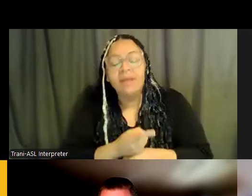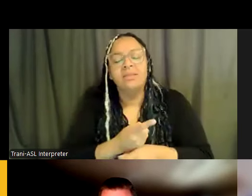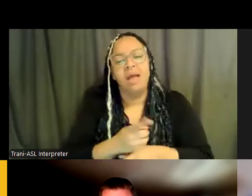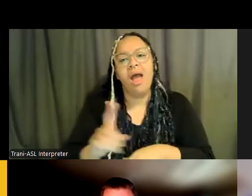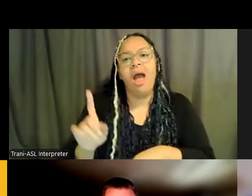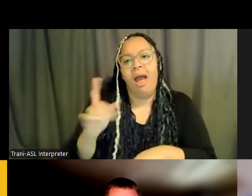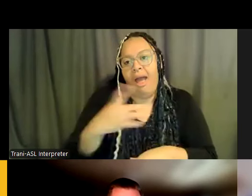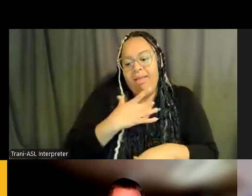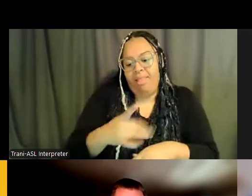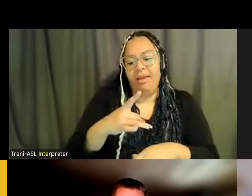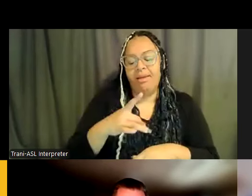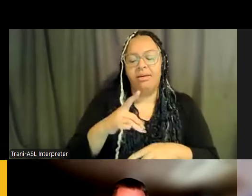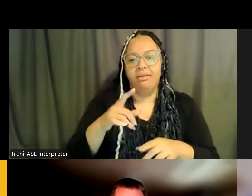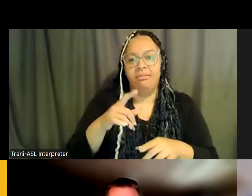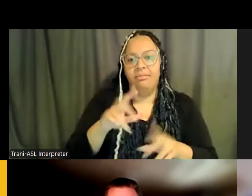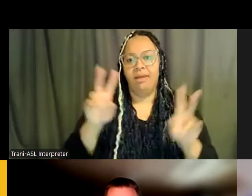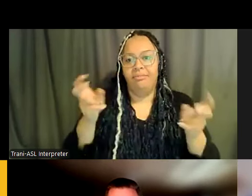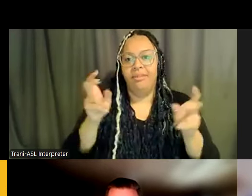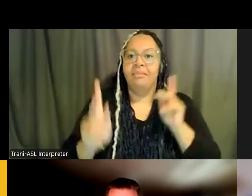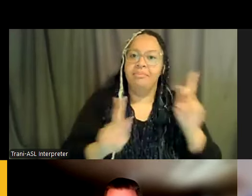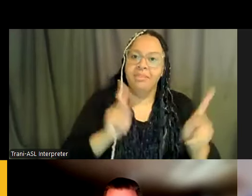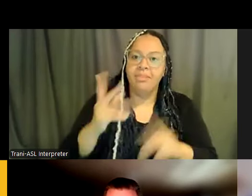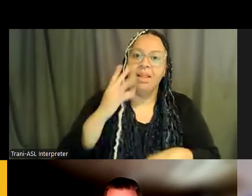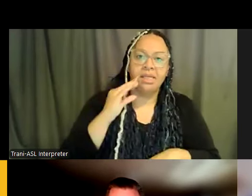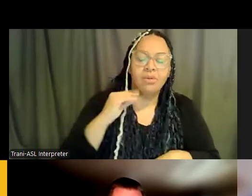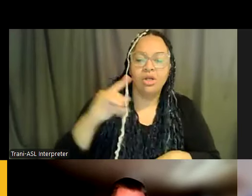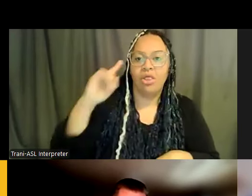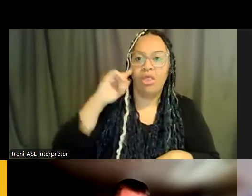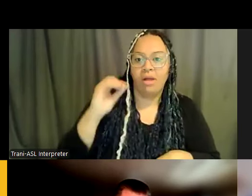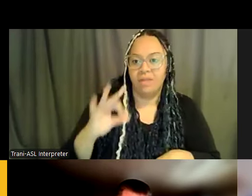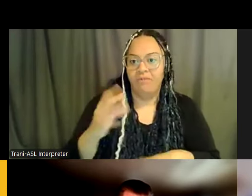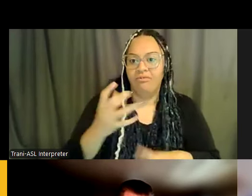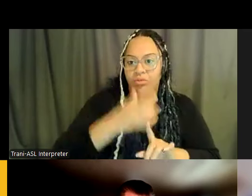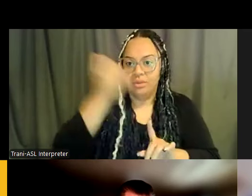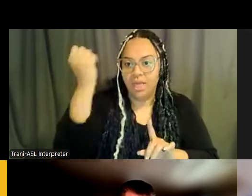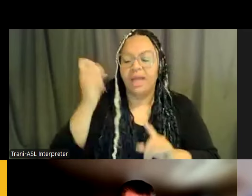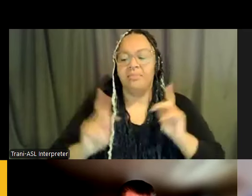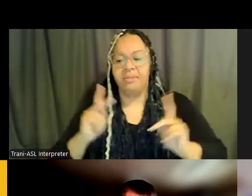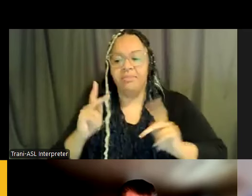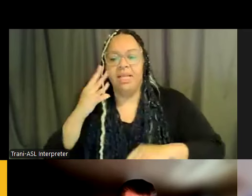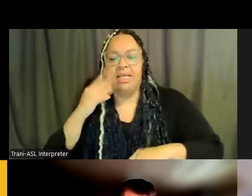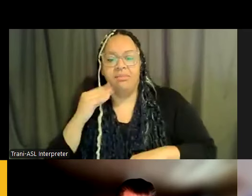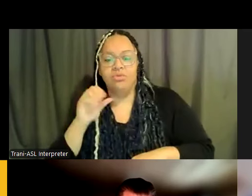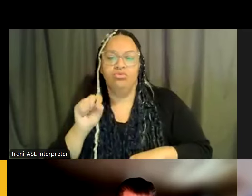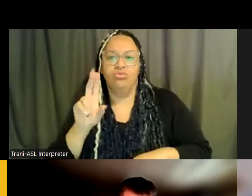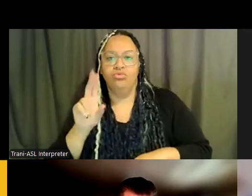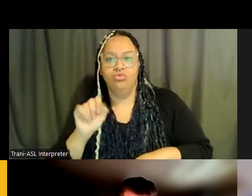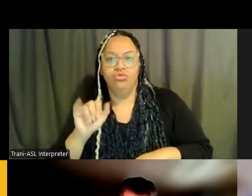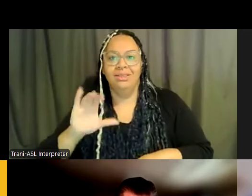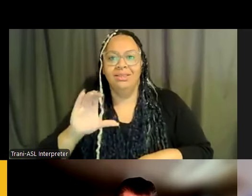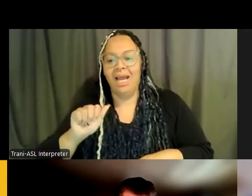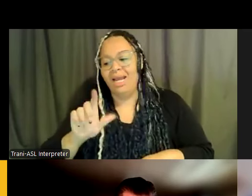thoughts of suicide, people experiencing suicidality. And the reason for that